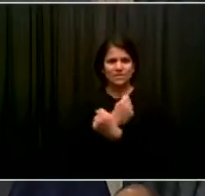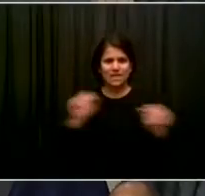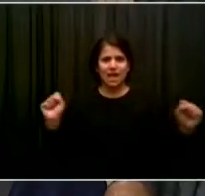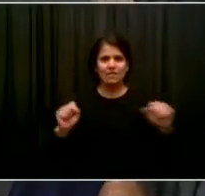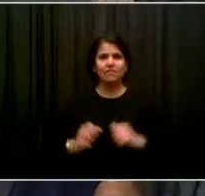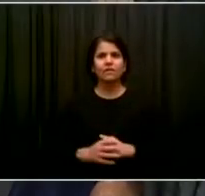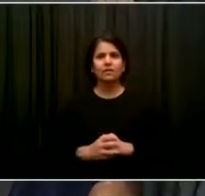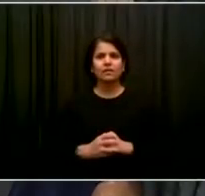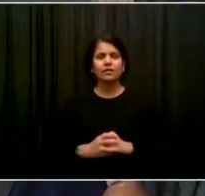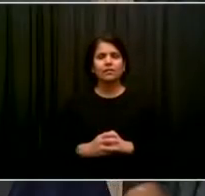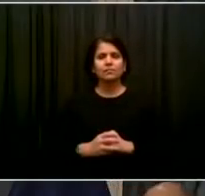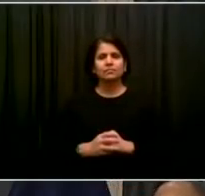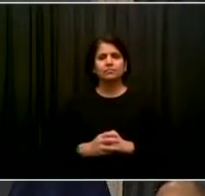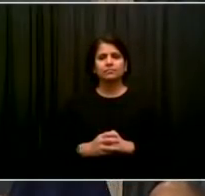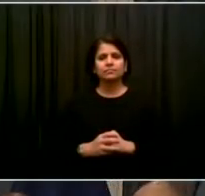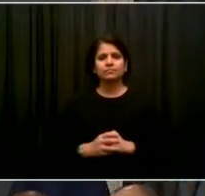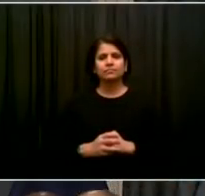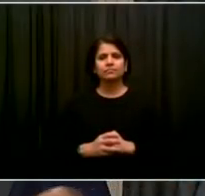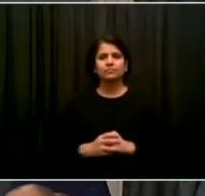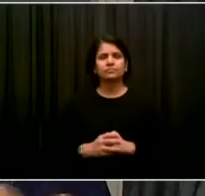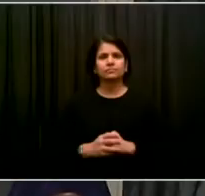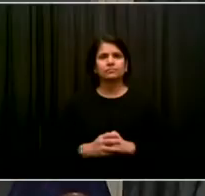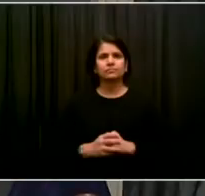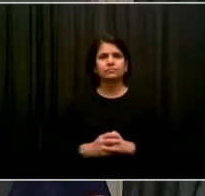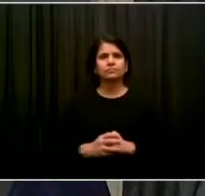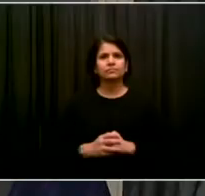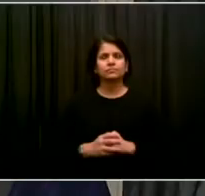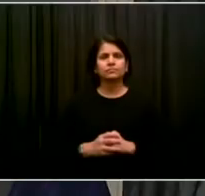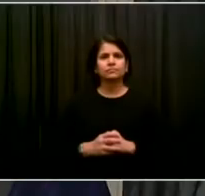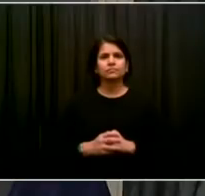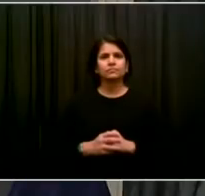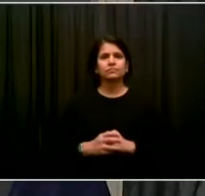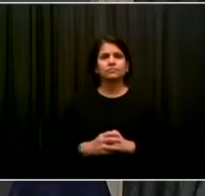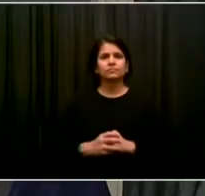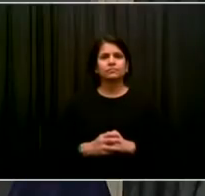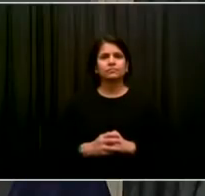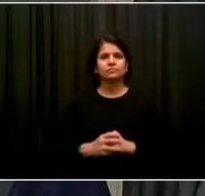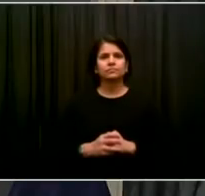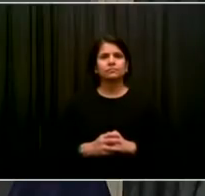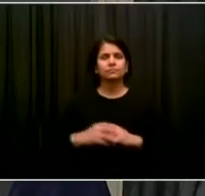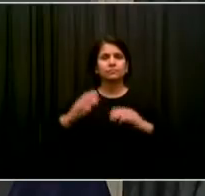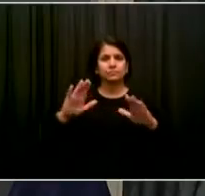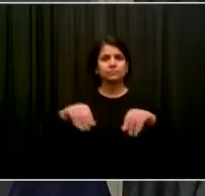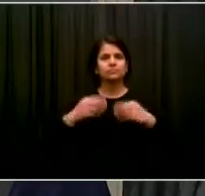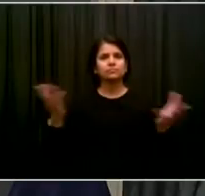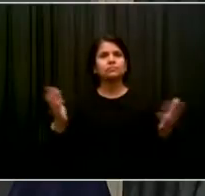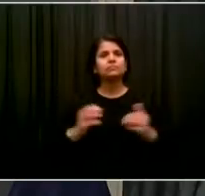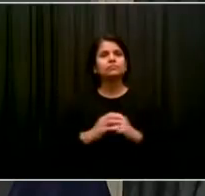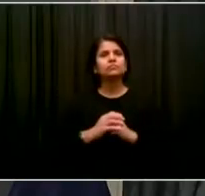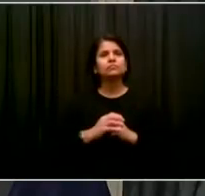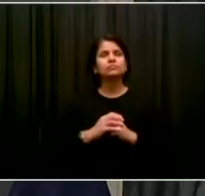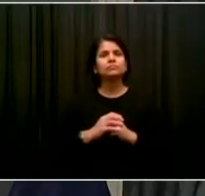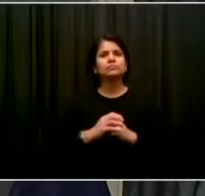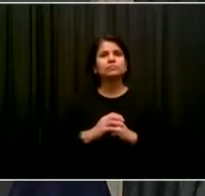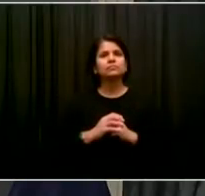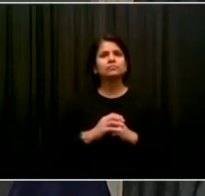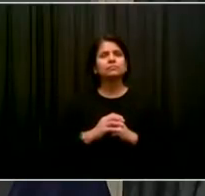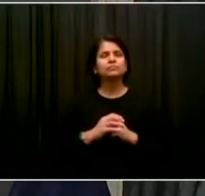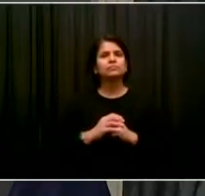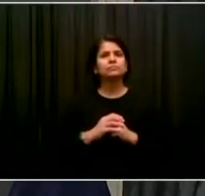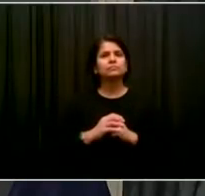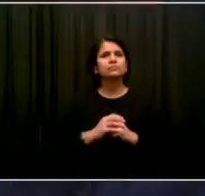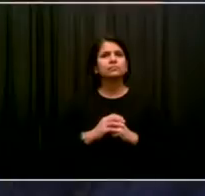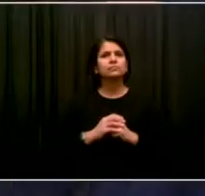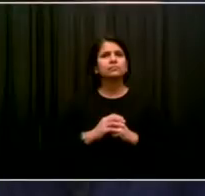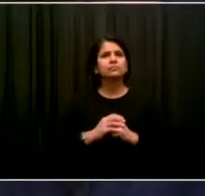by the central office in a formal policy, or is it going to be sort of patchwork, a teacher-by-teacher decision? Are you still looking at the live streaming option that's been so